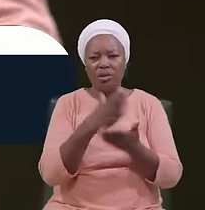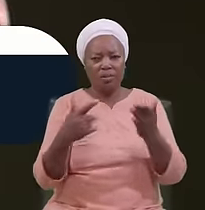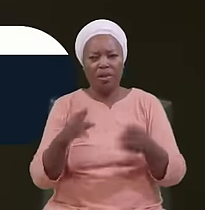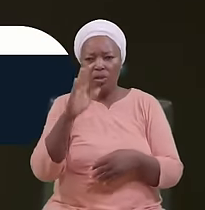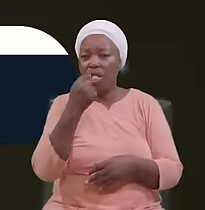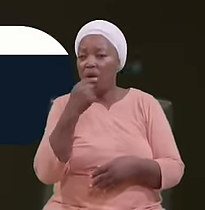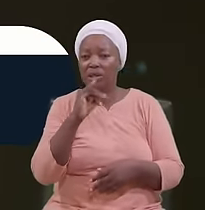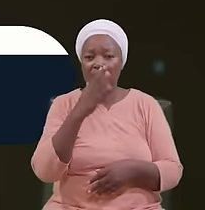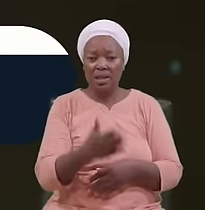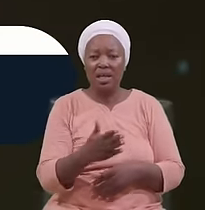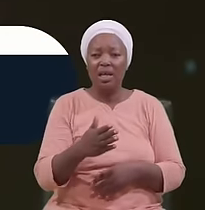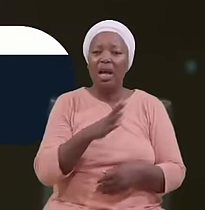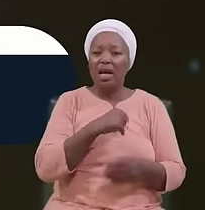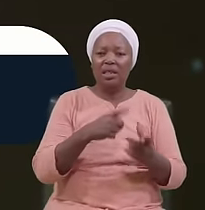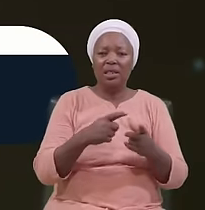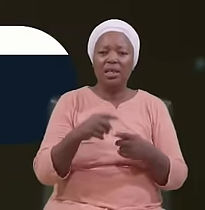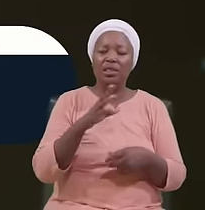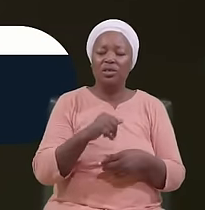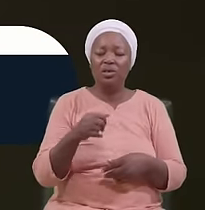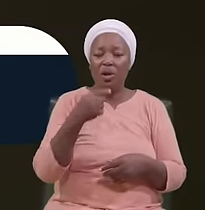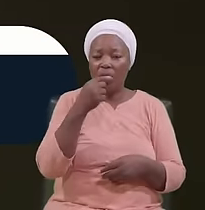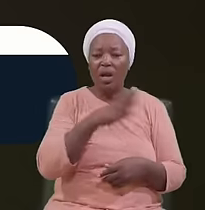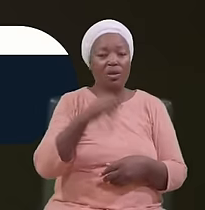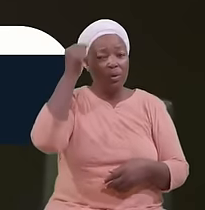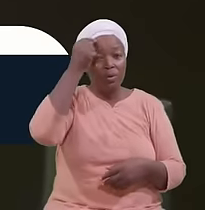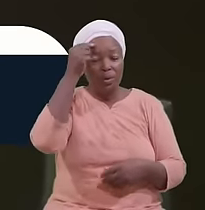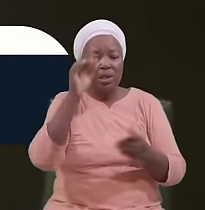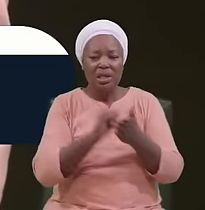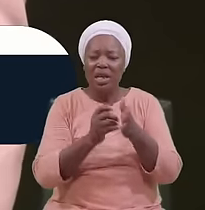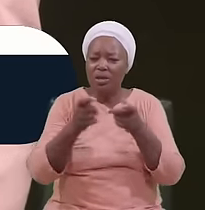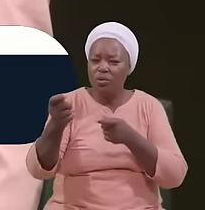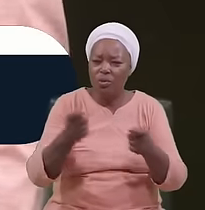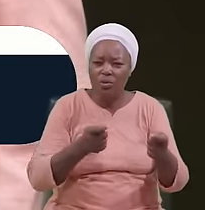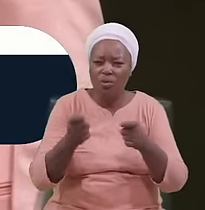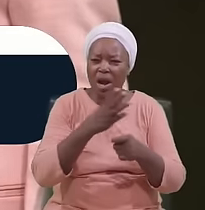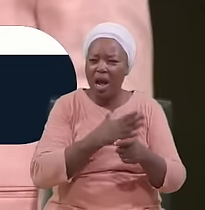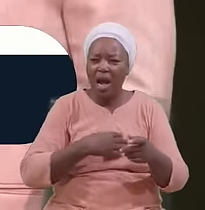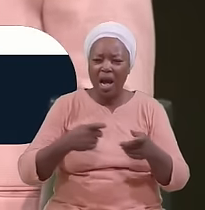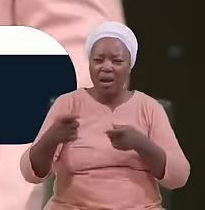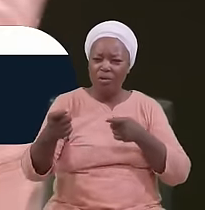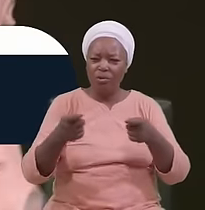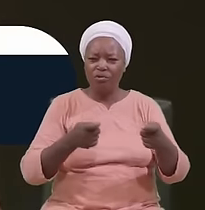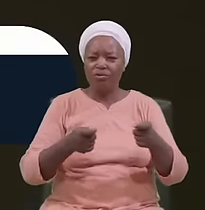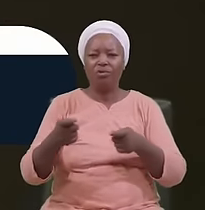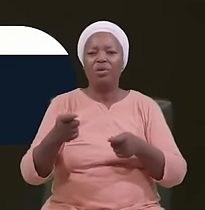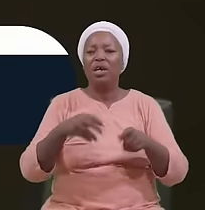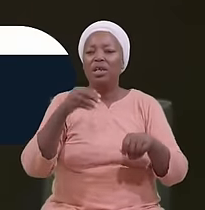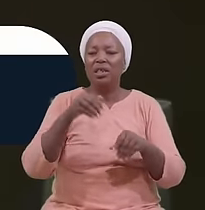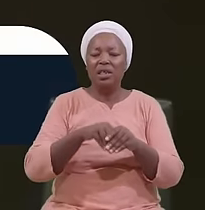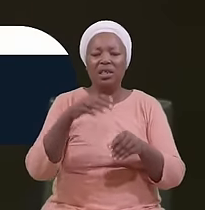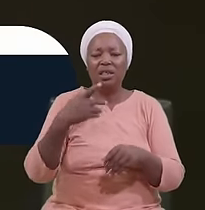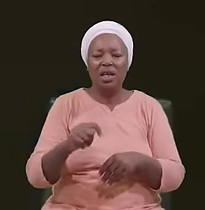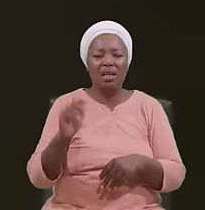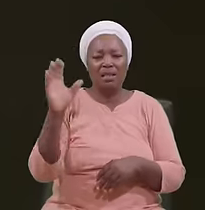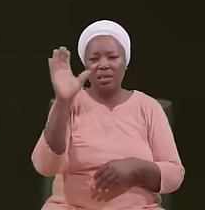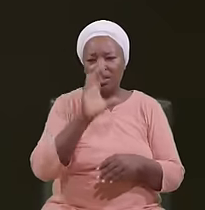is there. It's the tongue and your thought that rules and reigns in the seeker. Number